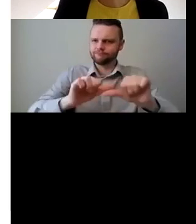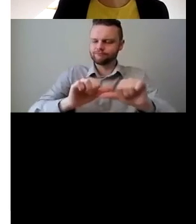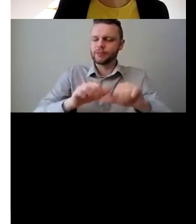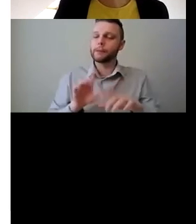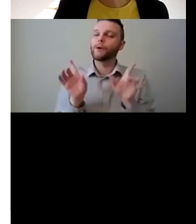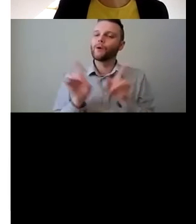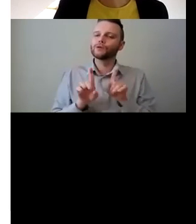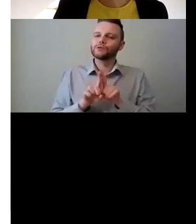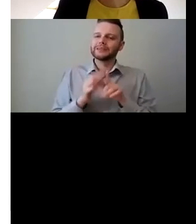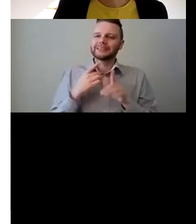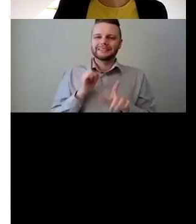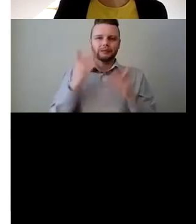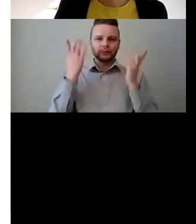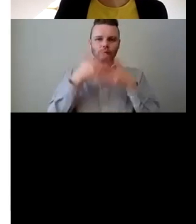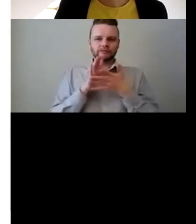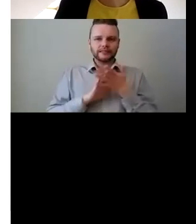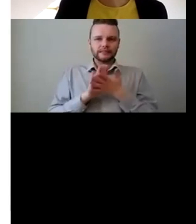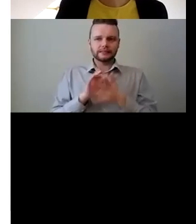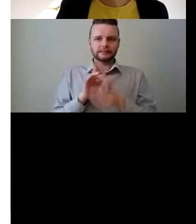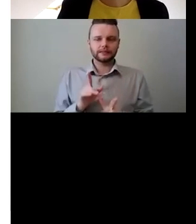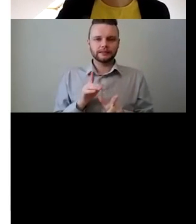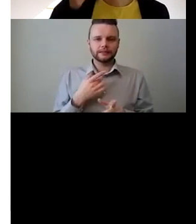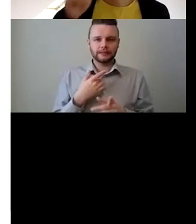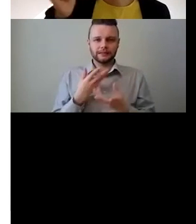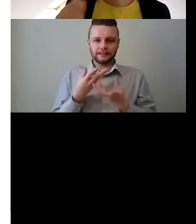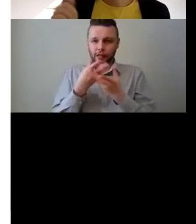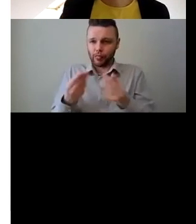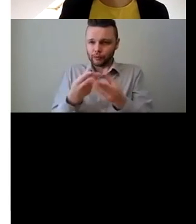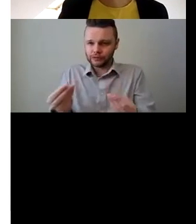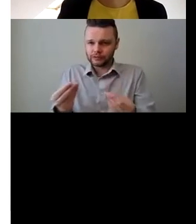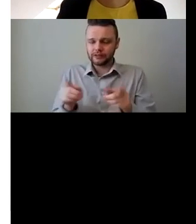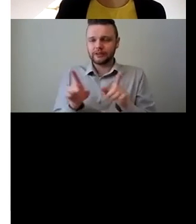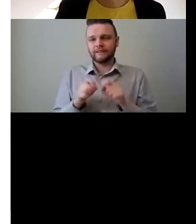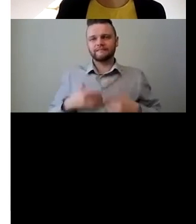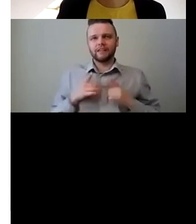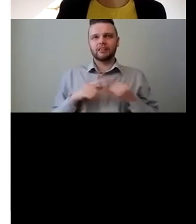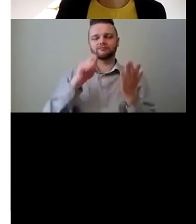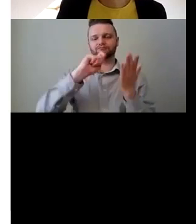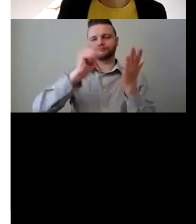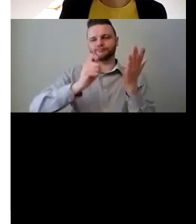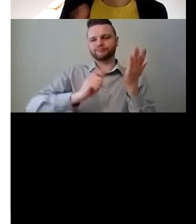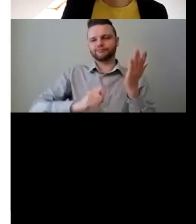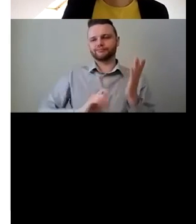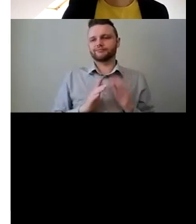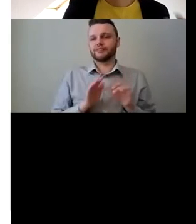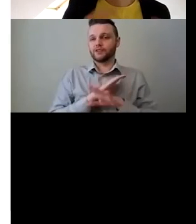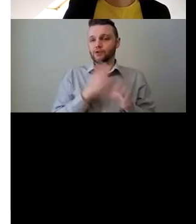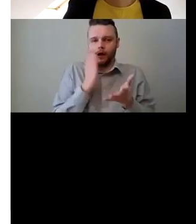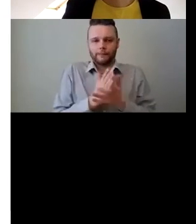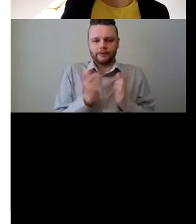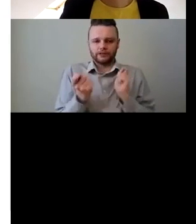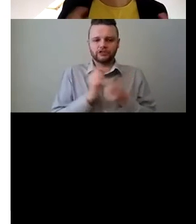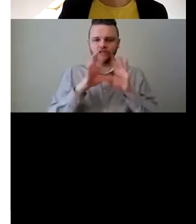quite worried about, you know, just solutions that are like tick box methodology. If you don't actually change the